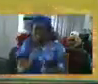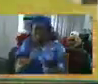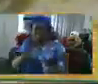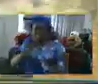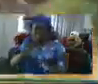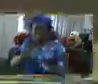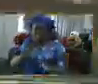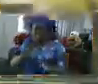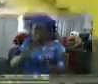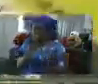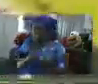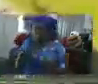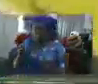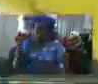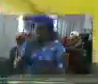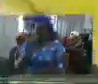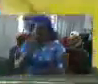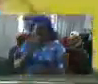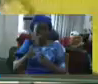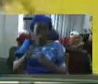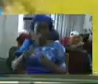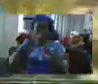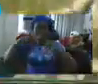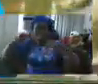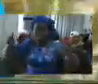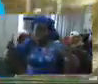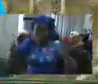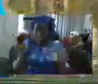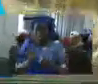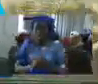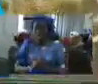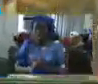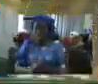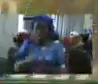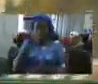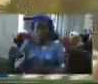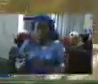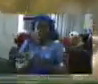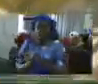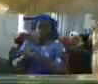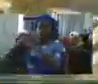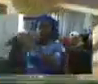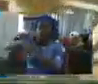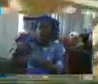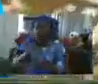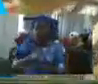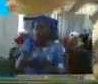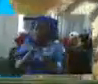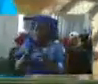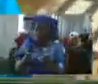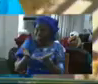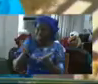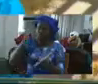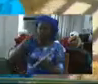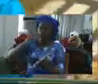Nigeria said that the crossover service should be held in, some